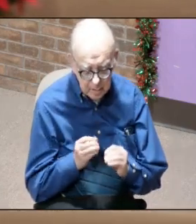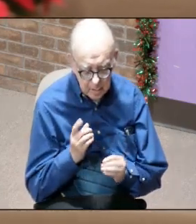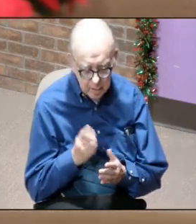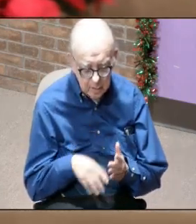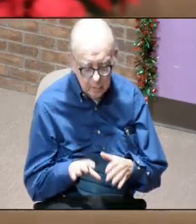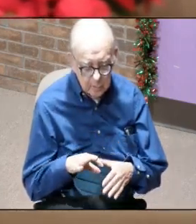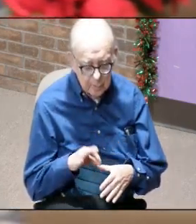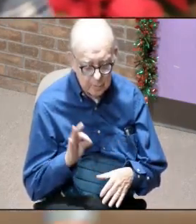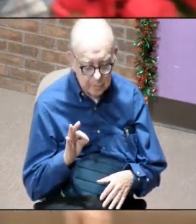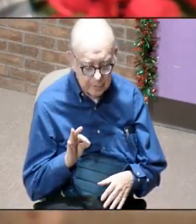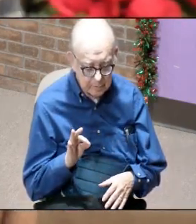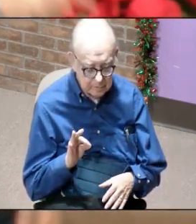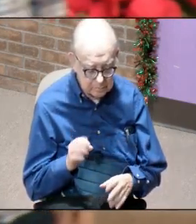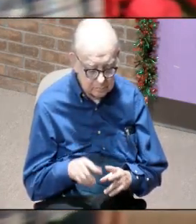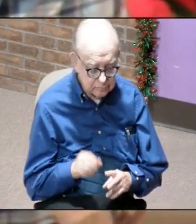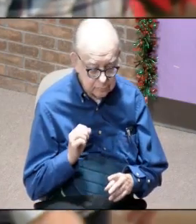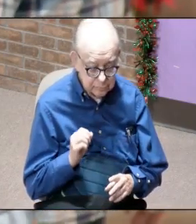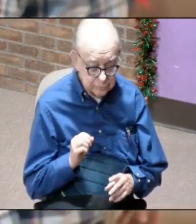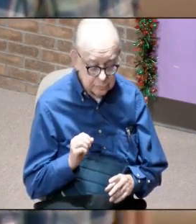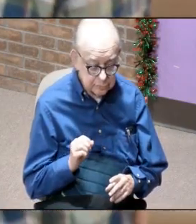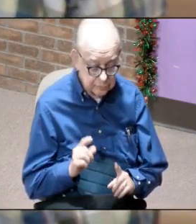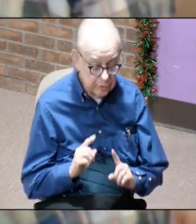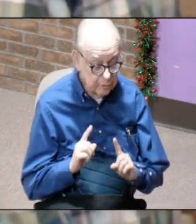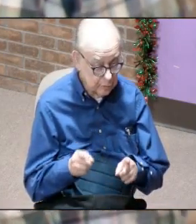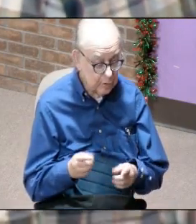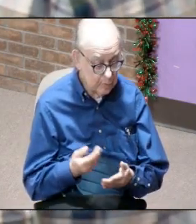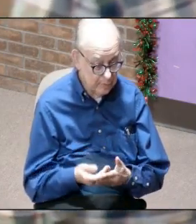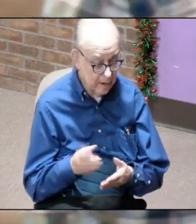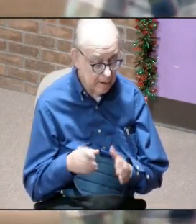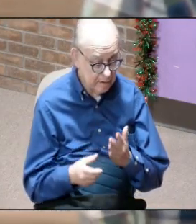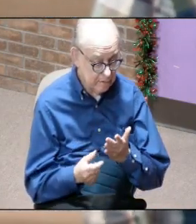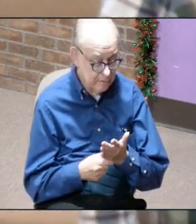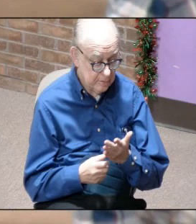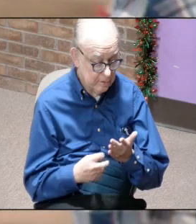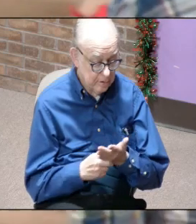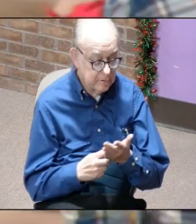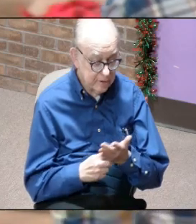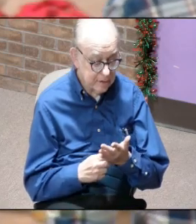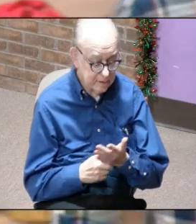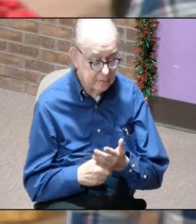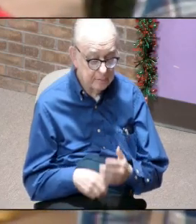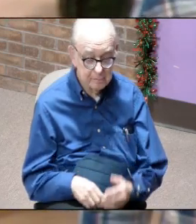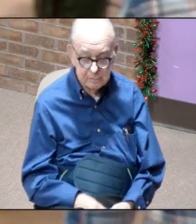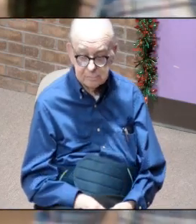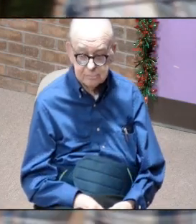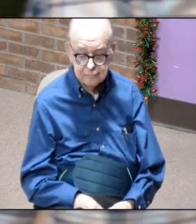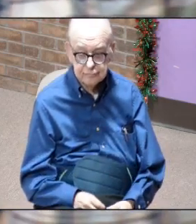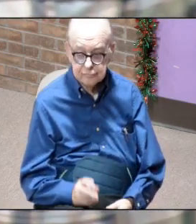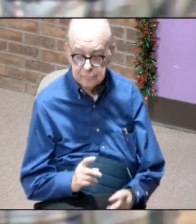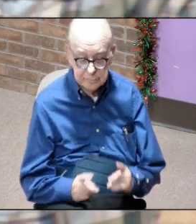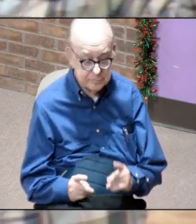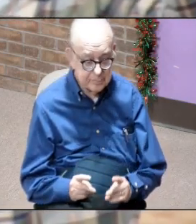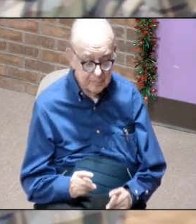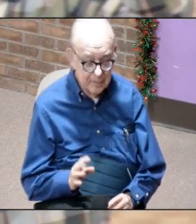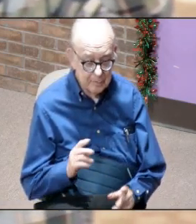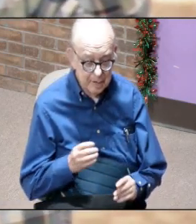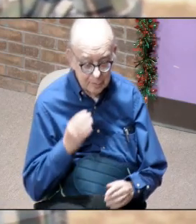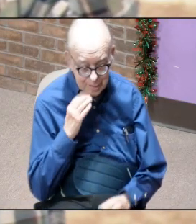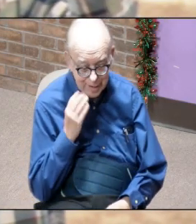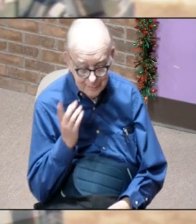going to be drawn. Would you not go and buy a ticket? right?